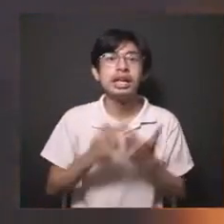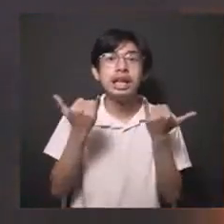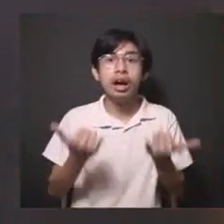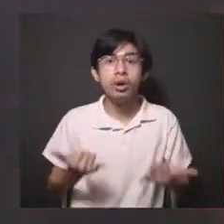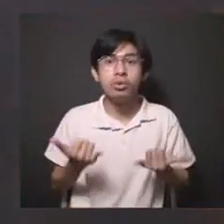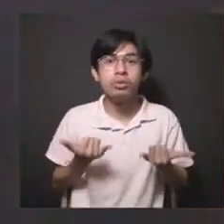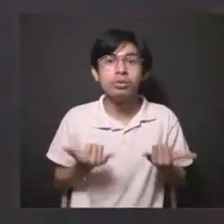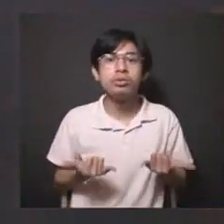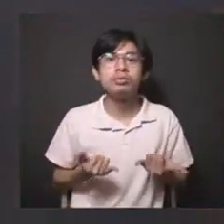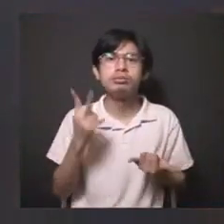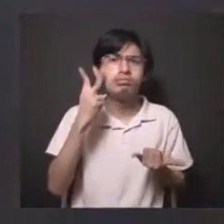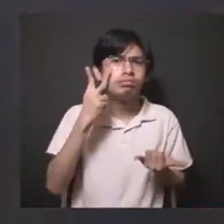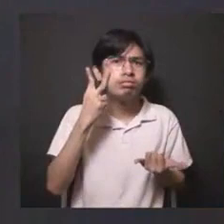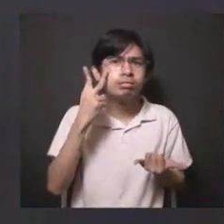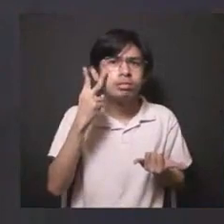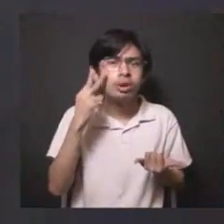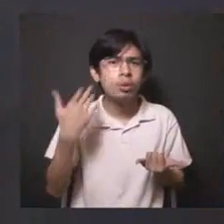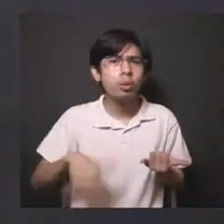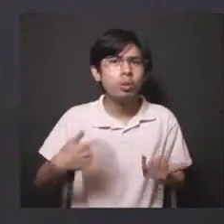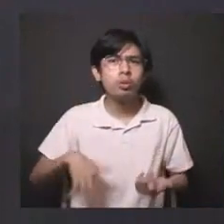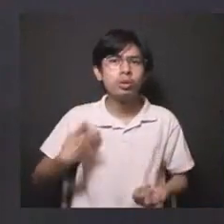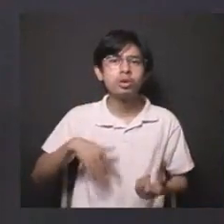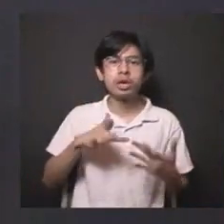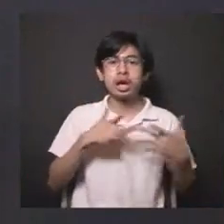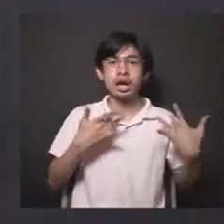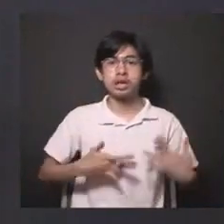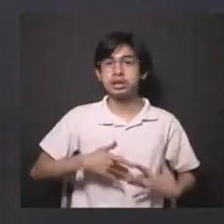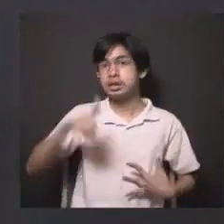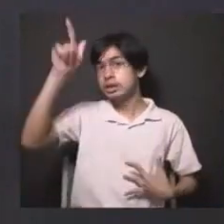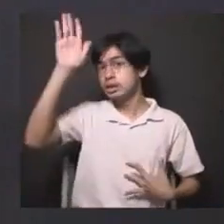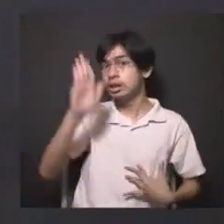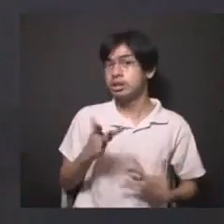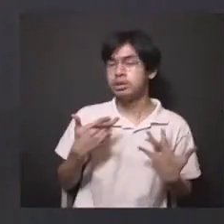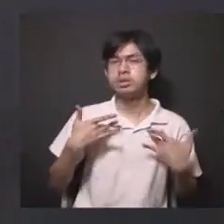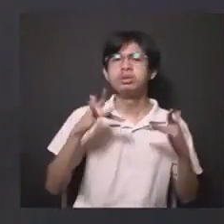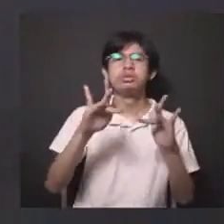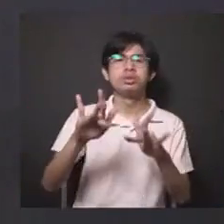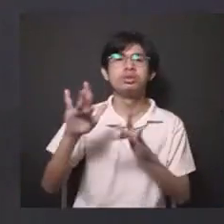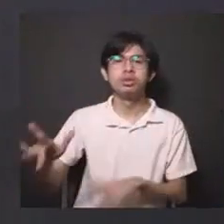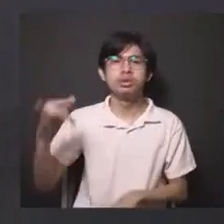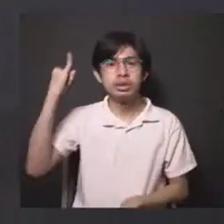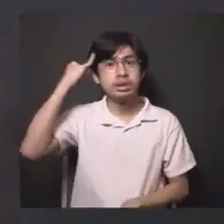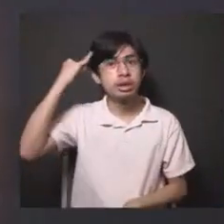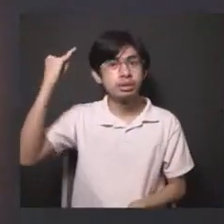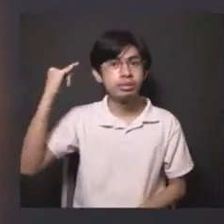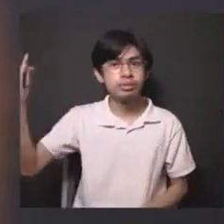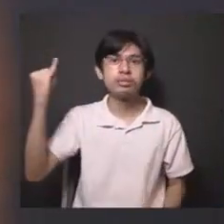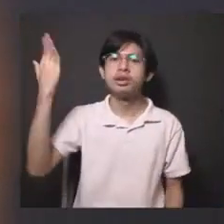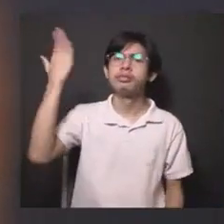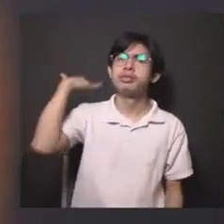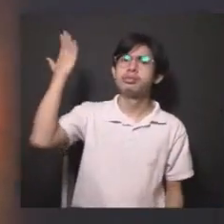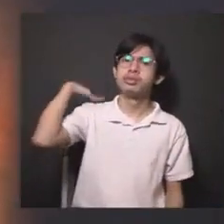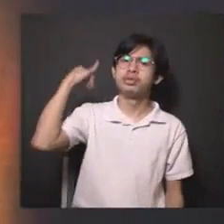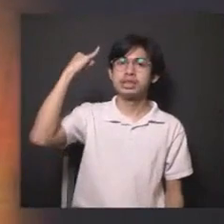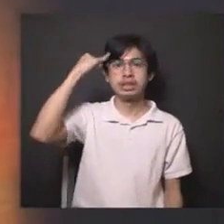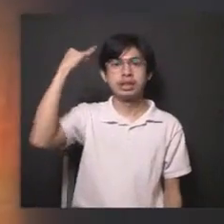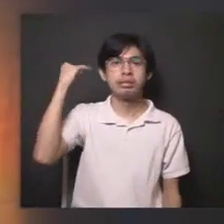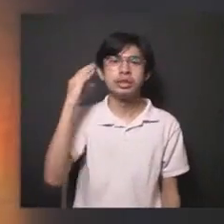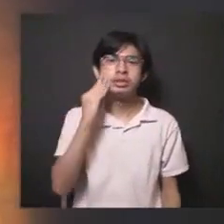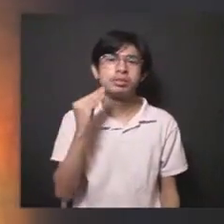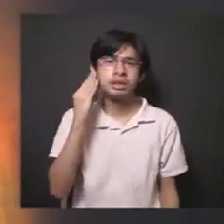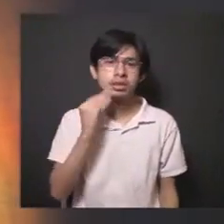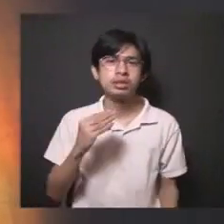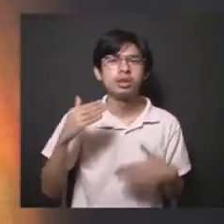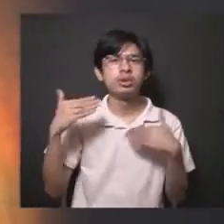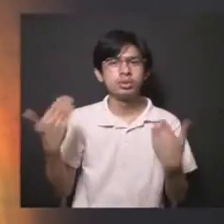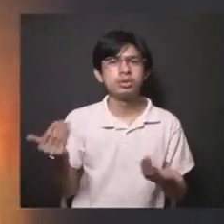heart of God. That before Joseph could experience the forgiveness,